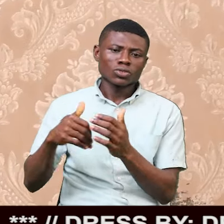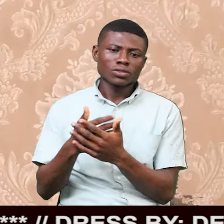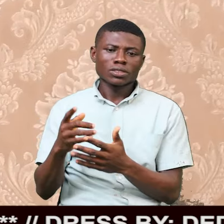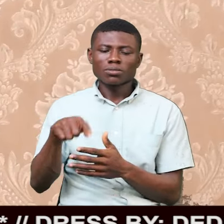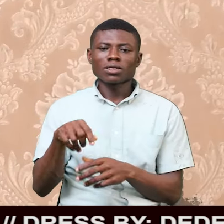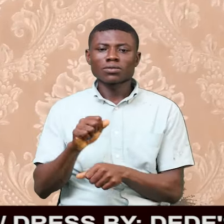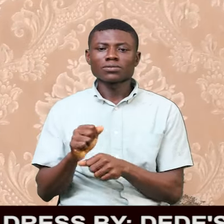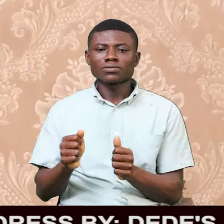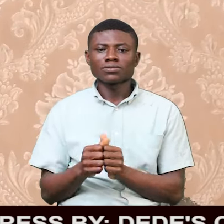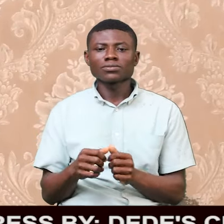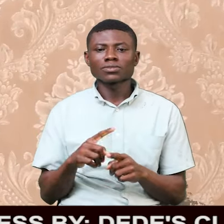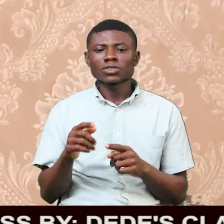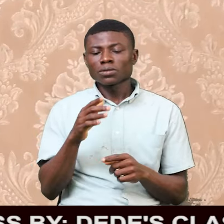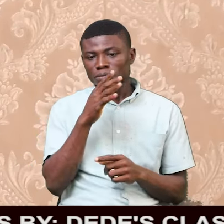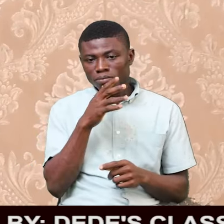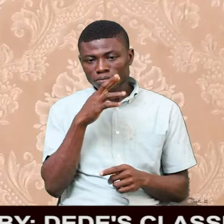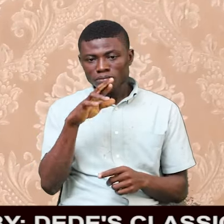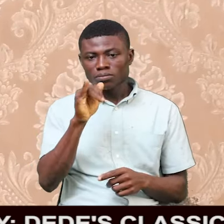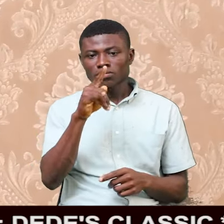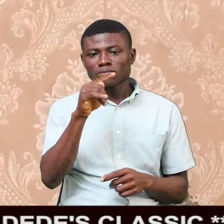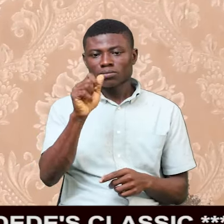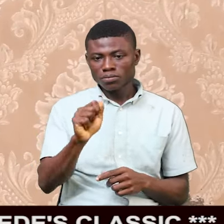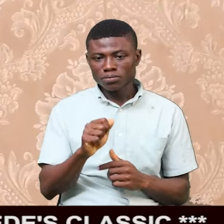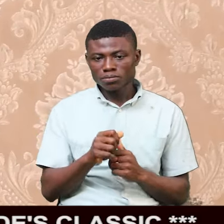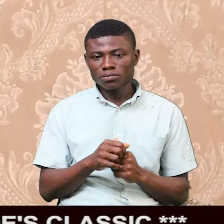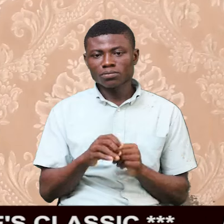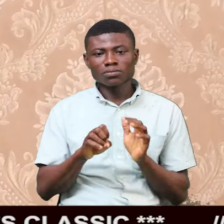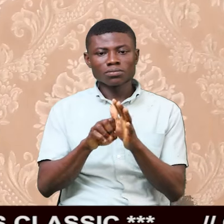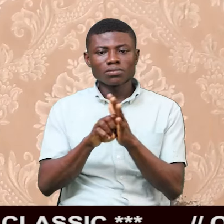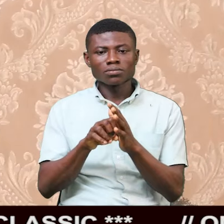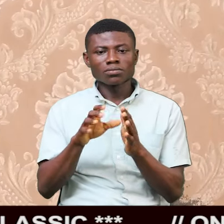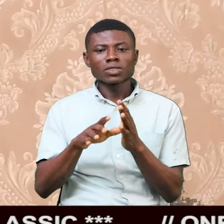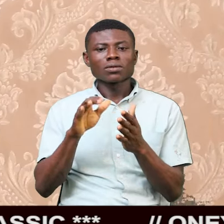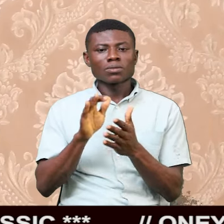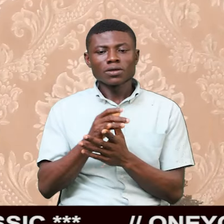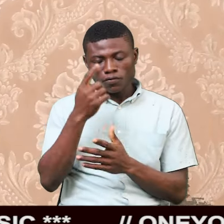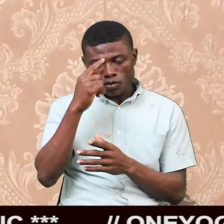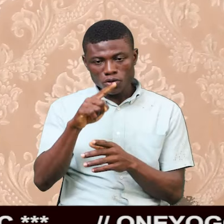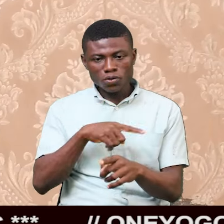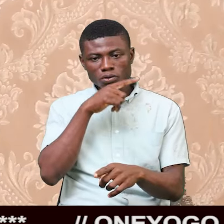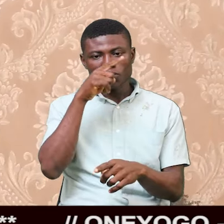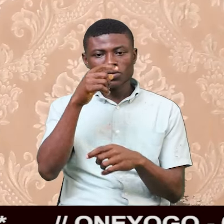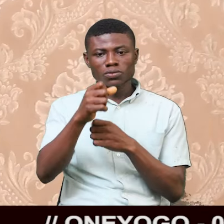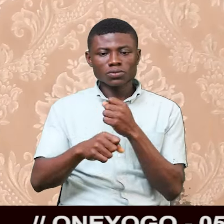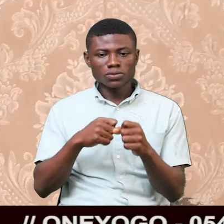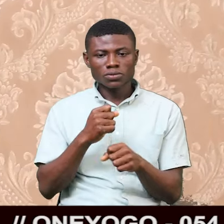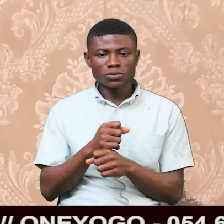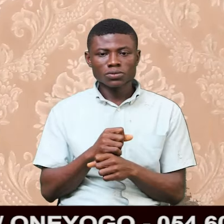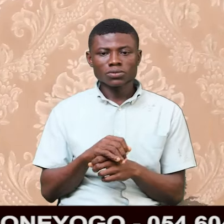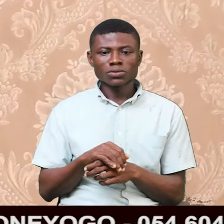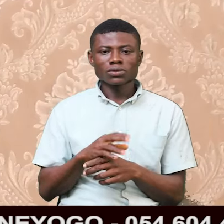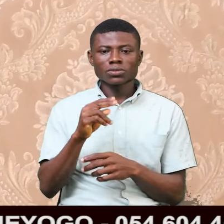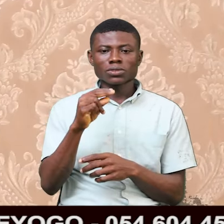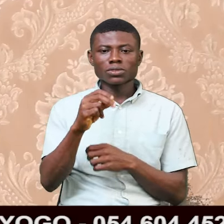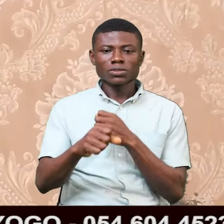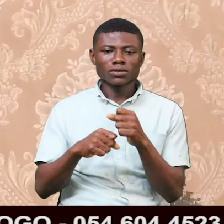be. Nti mama Rita example mommy. Okay. So what now I wish is like